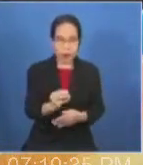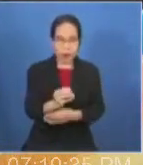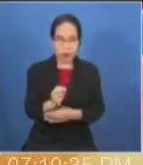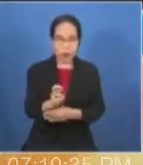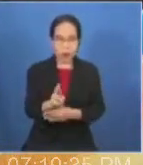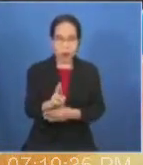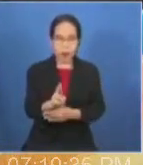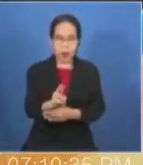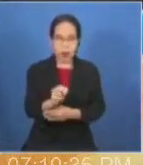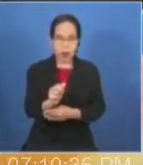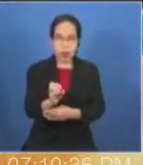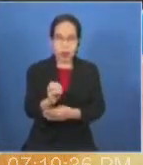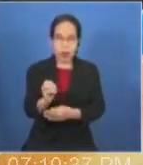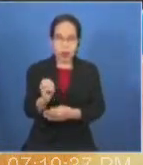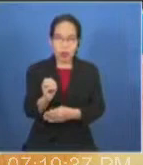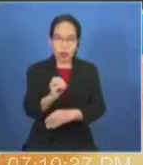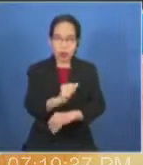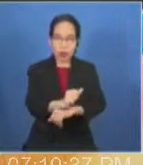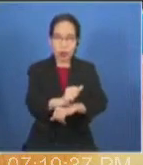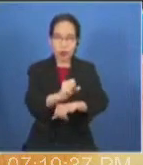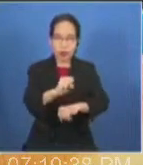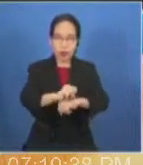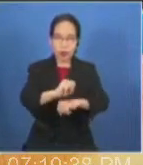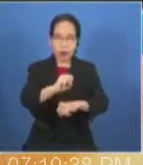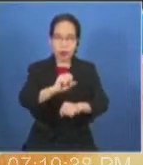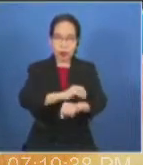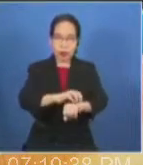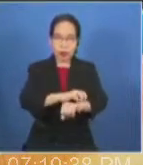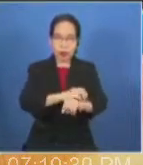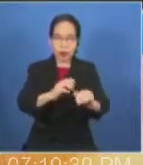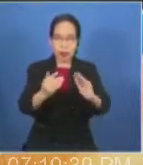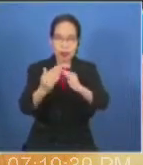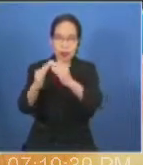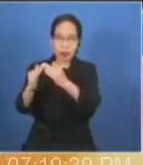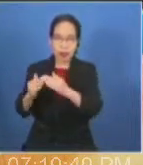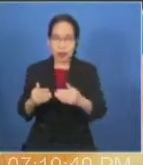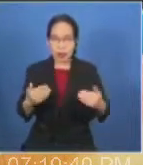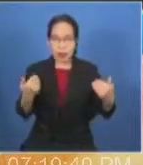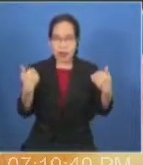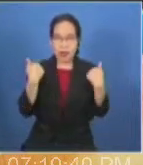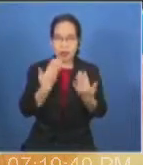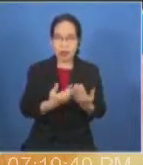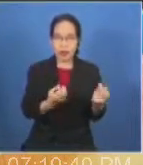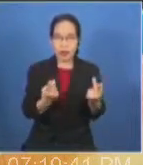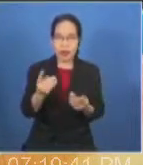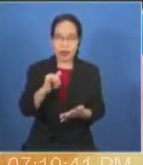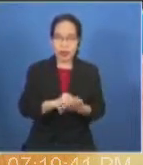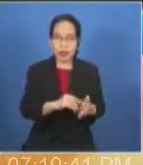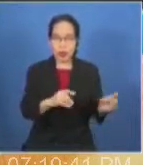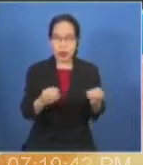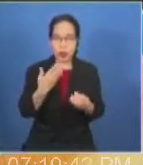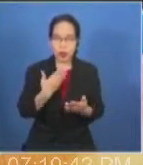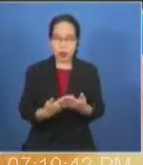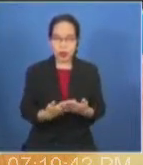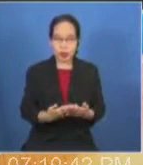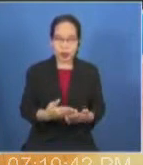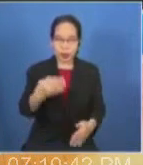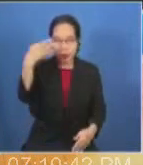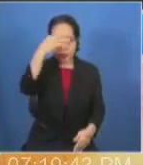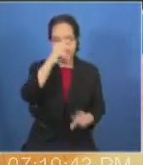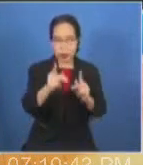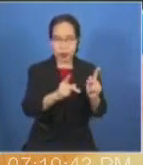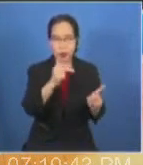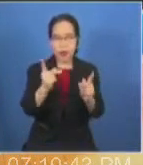Amor Solo, Makati City had the good opportunity to do good to